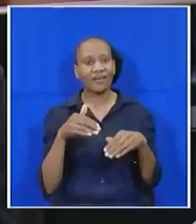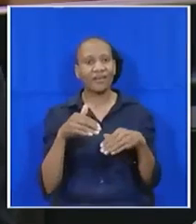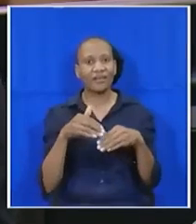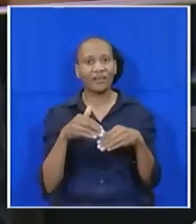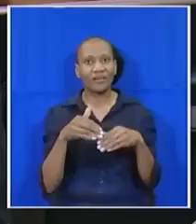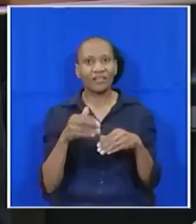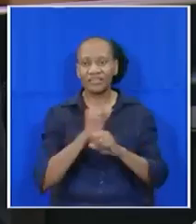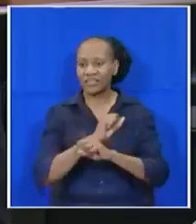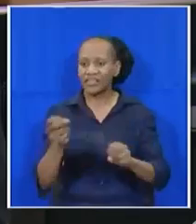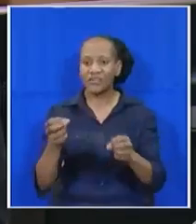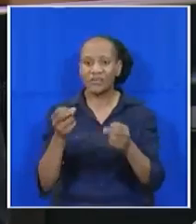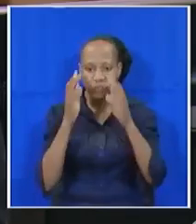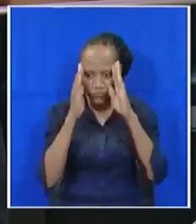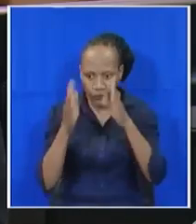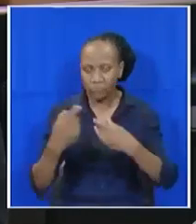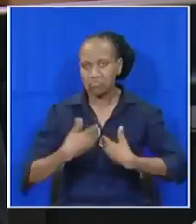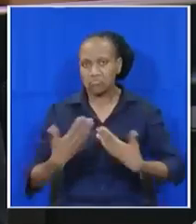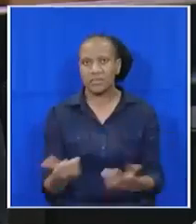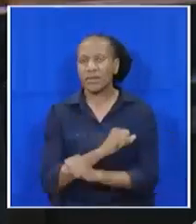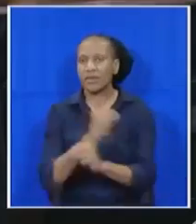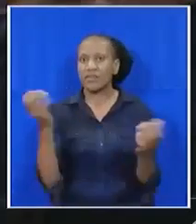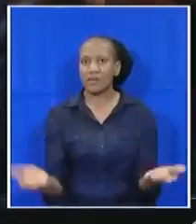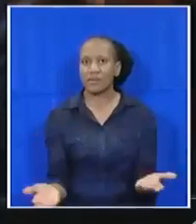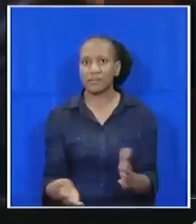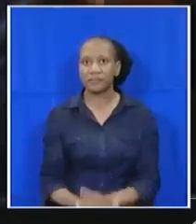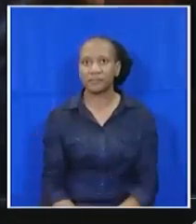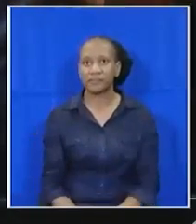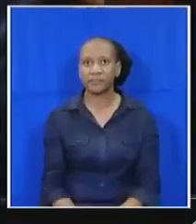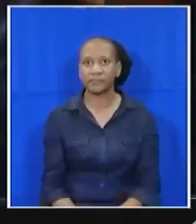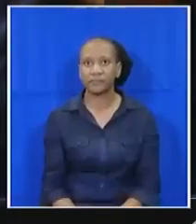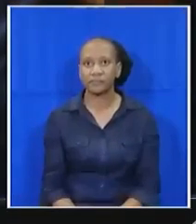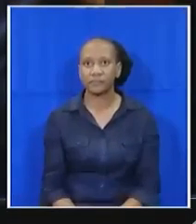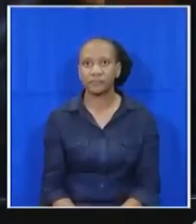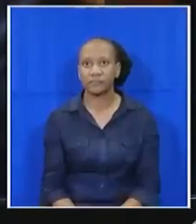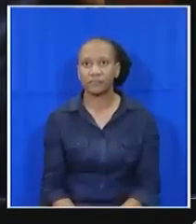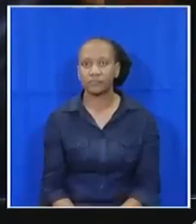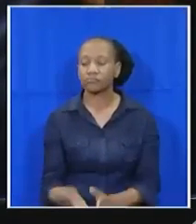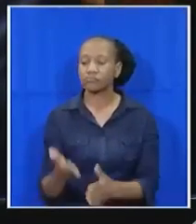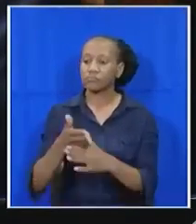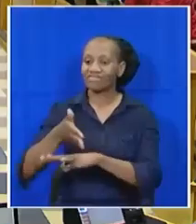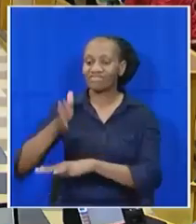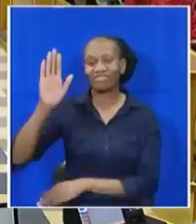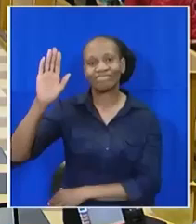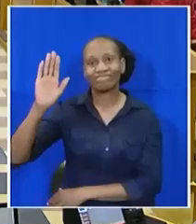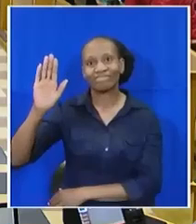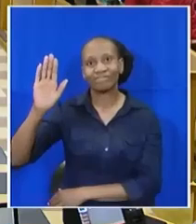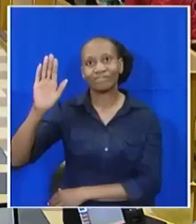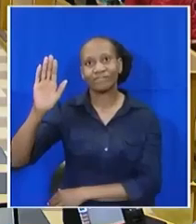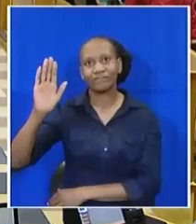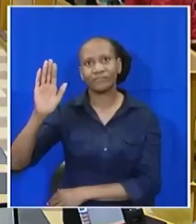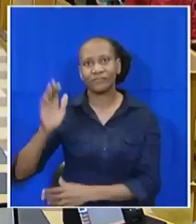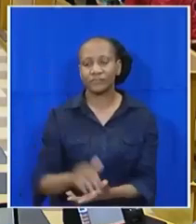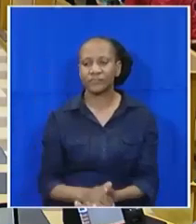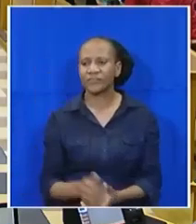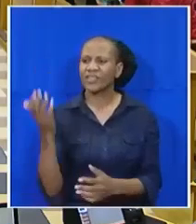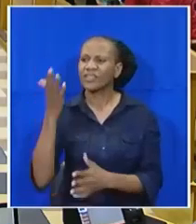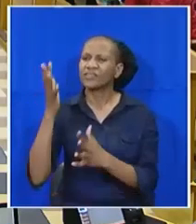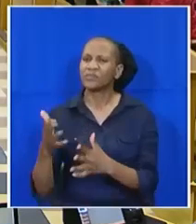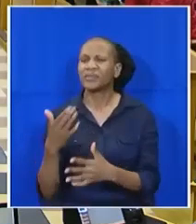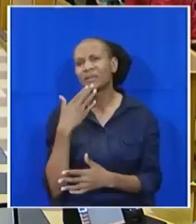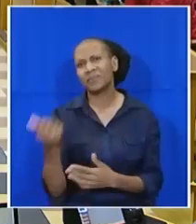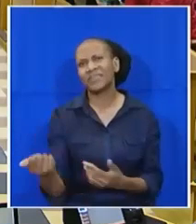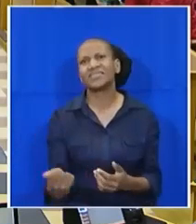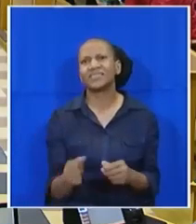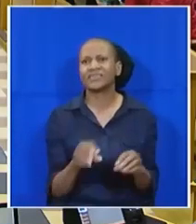rising. Deputy Speaker. Thank you, honorable member. On a point of order, Deputy Speaker, Yes, can, Honourable. can we stop delaying the proceedings with stupid points of